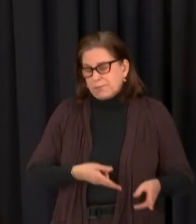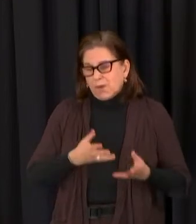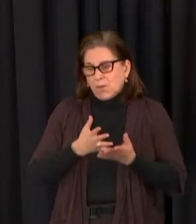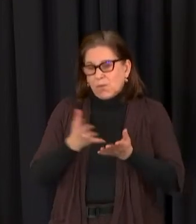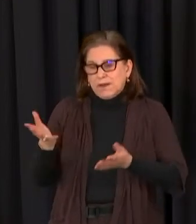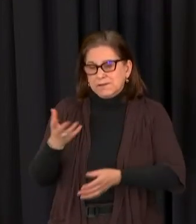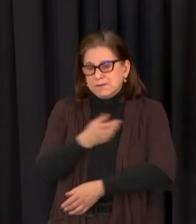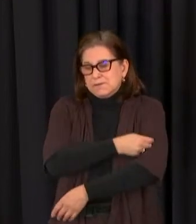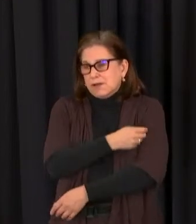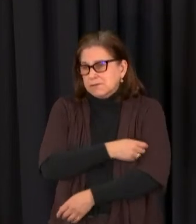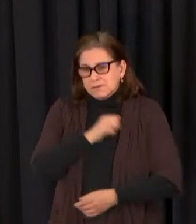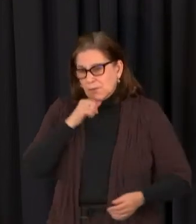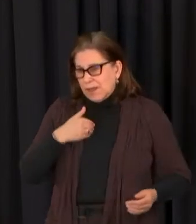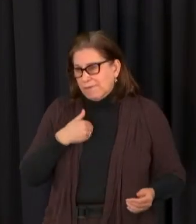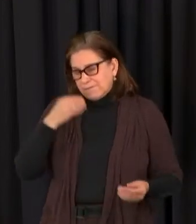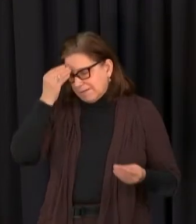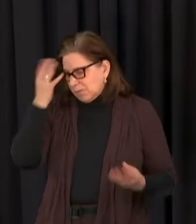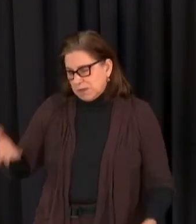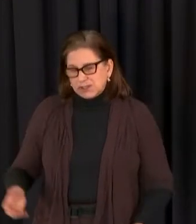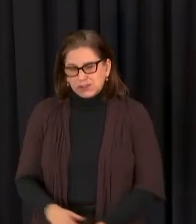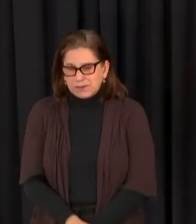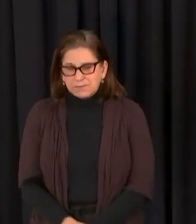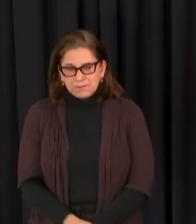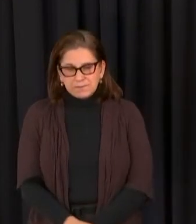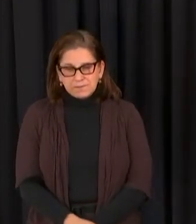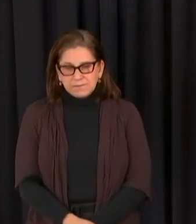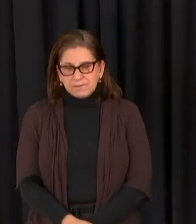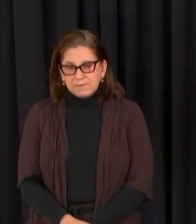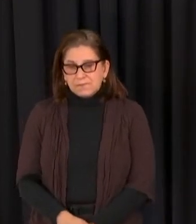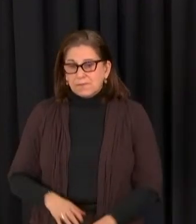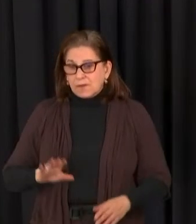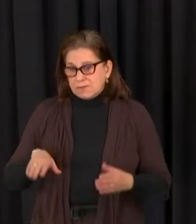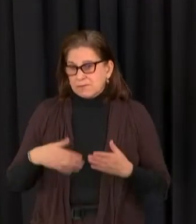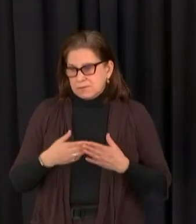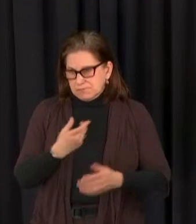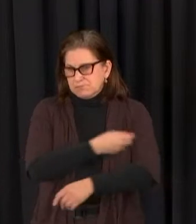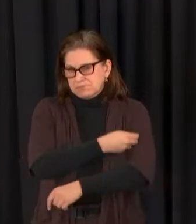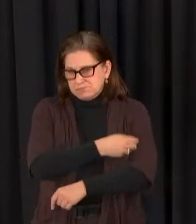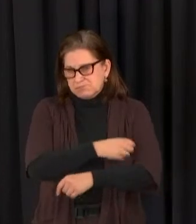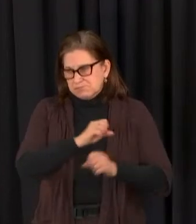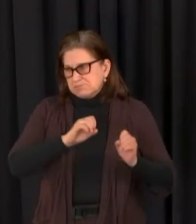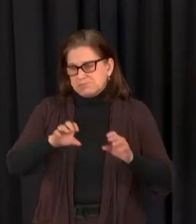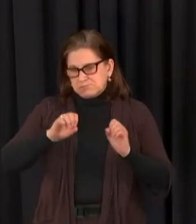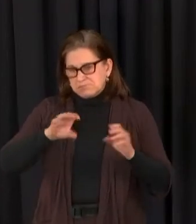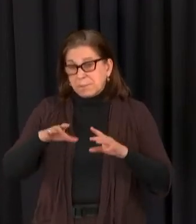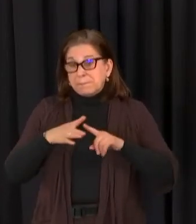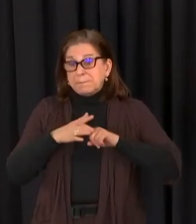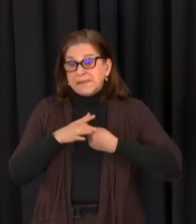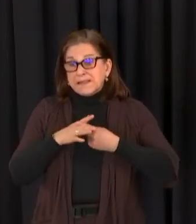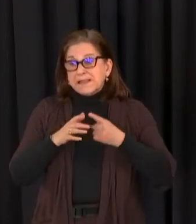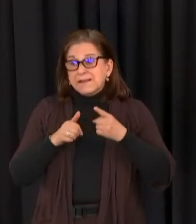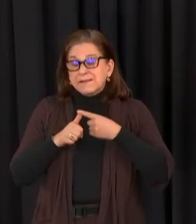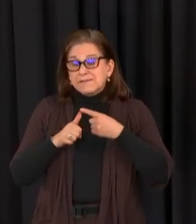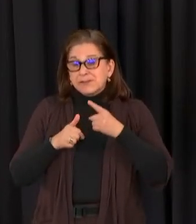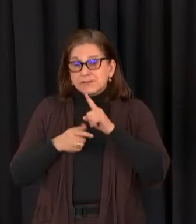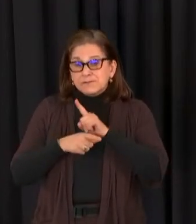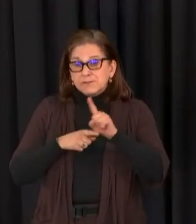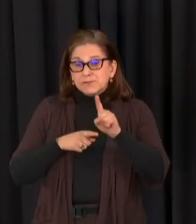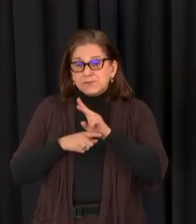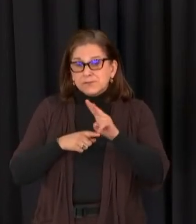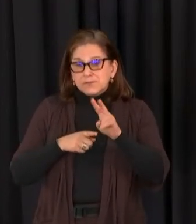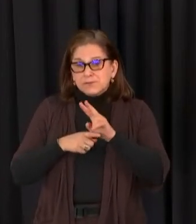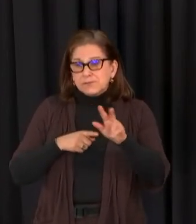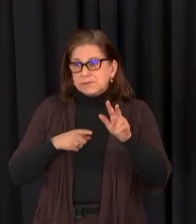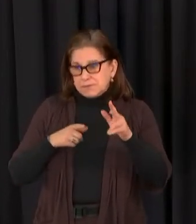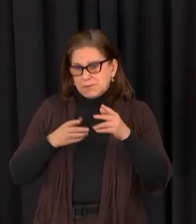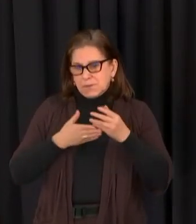can get that to you. The vast majority of it happened in the first couple weeks of the program as folks became